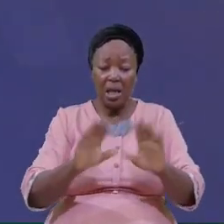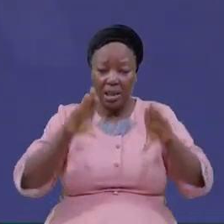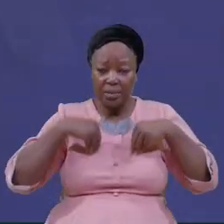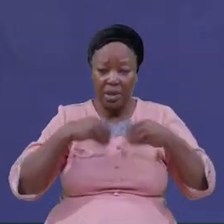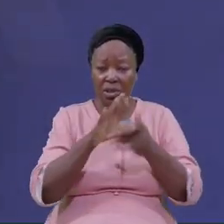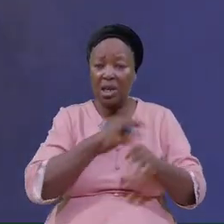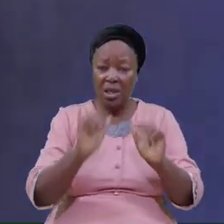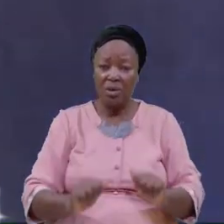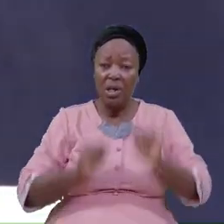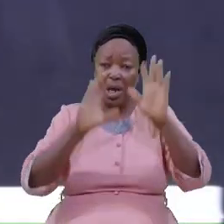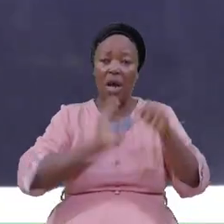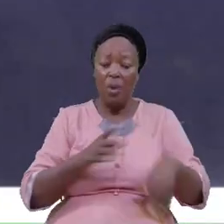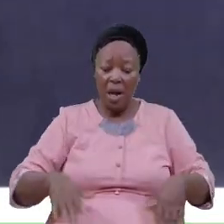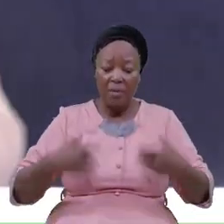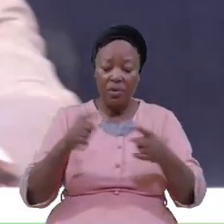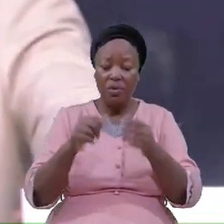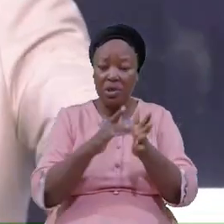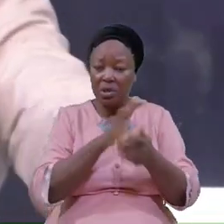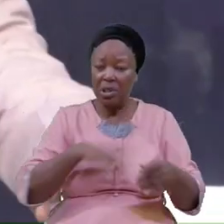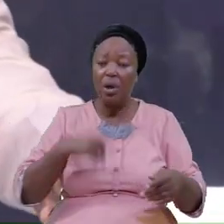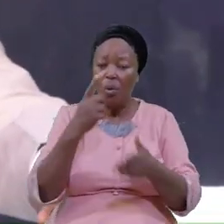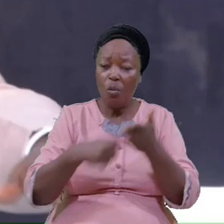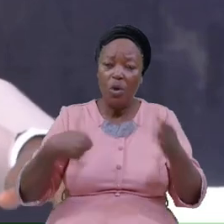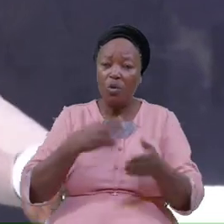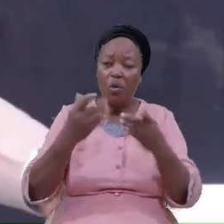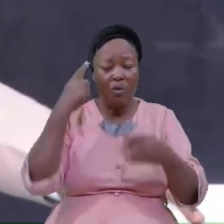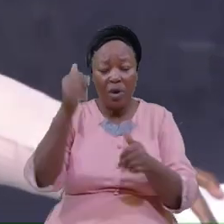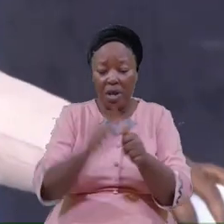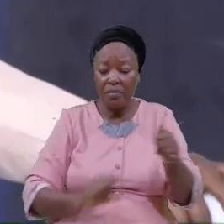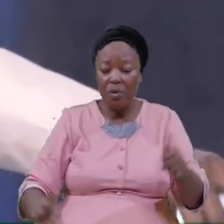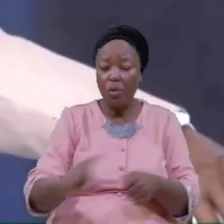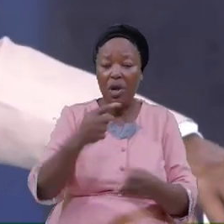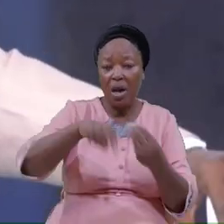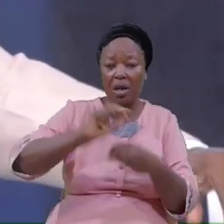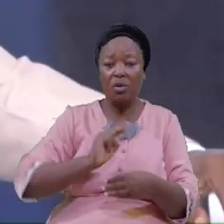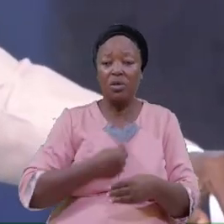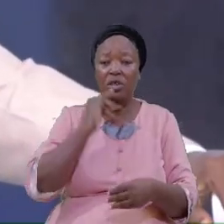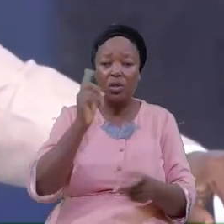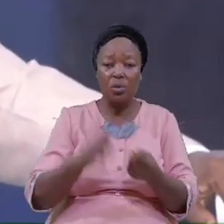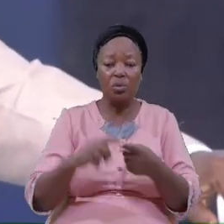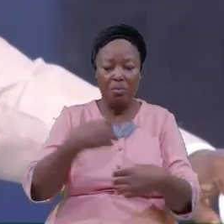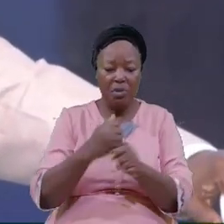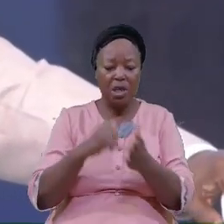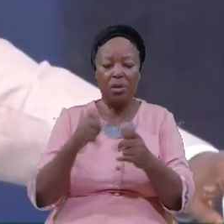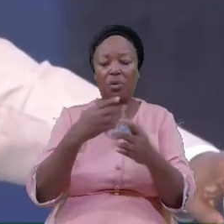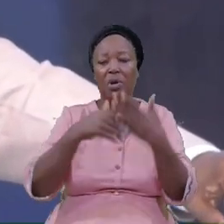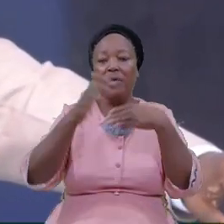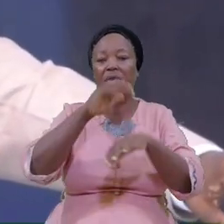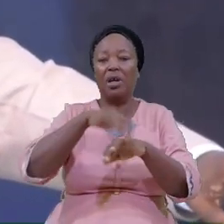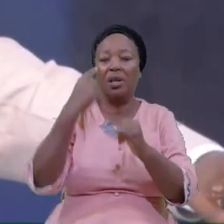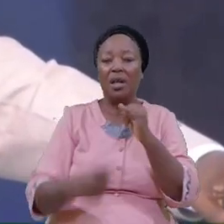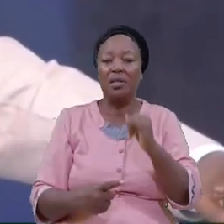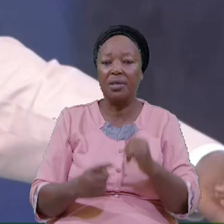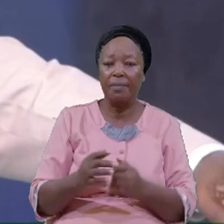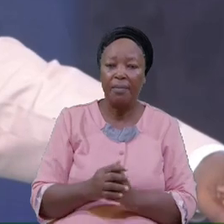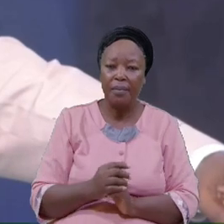that they will get to heaven. Mais tout le monde veut maintenant pour ses enfants les choses matérielles, les bonnes études à